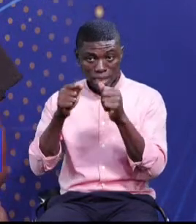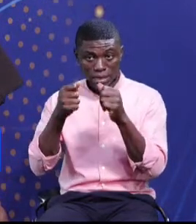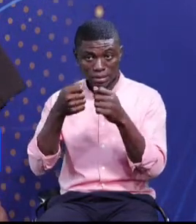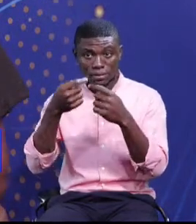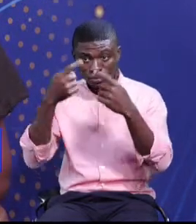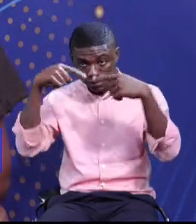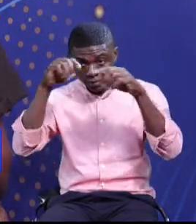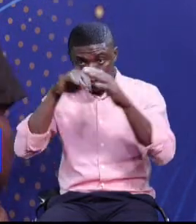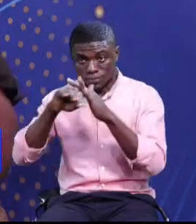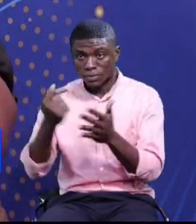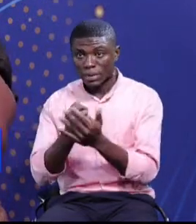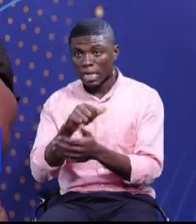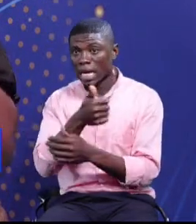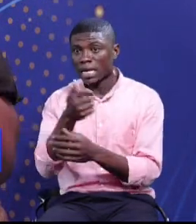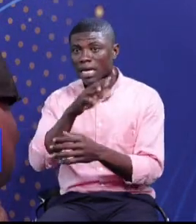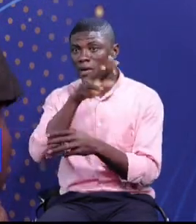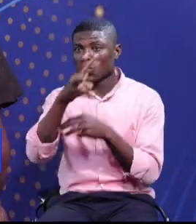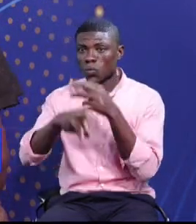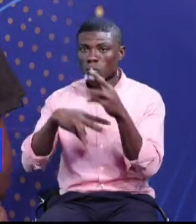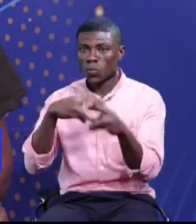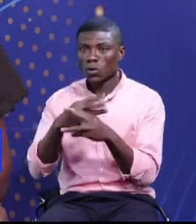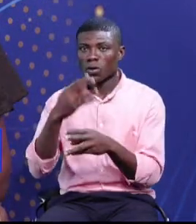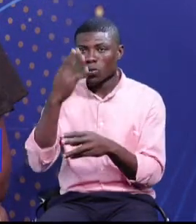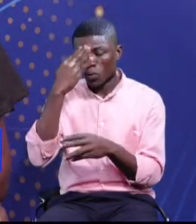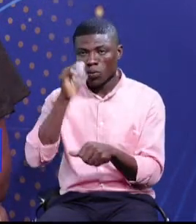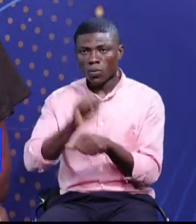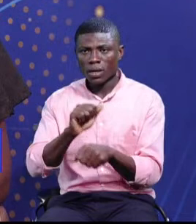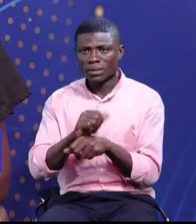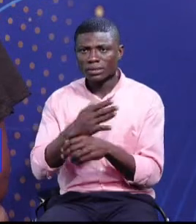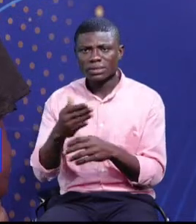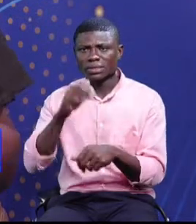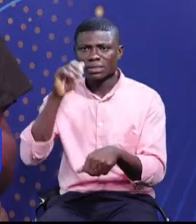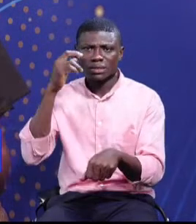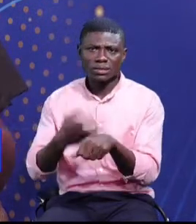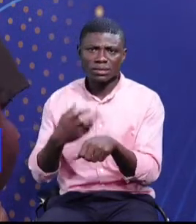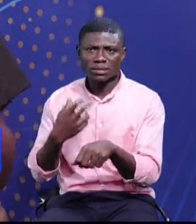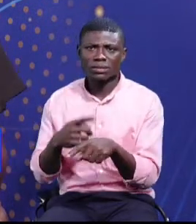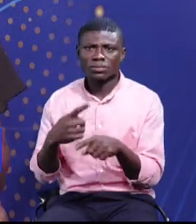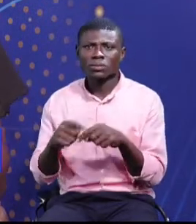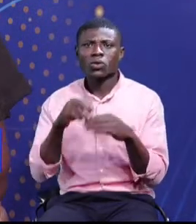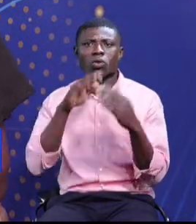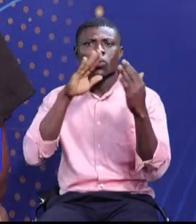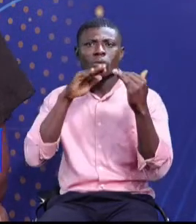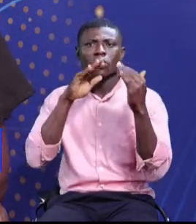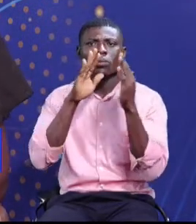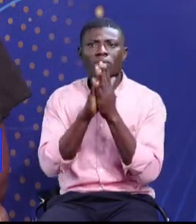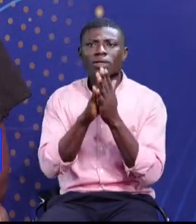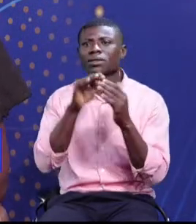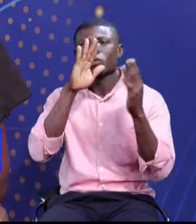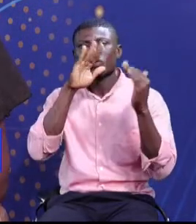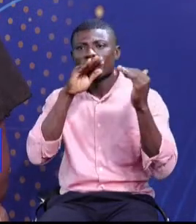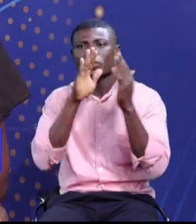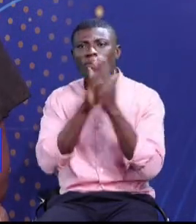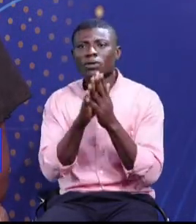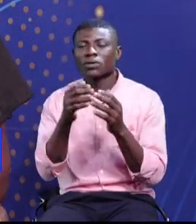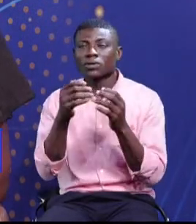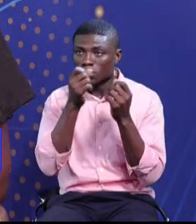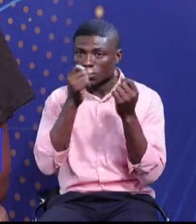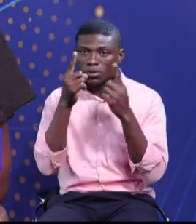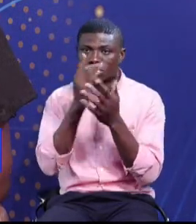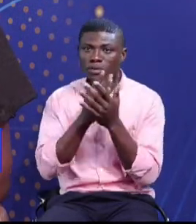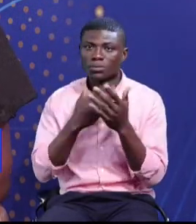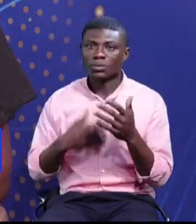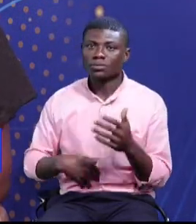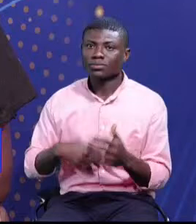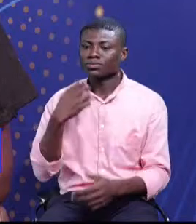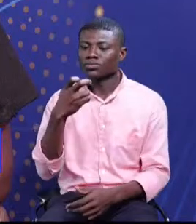world, because you're literally walking through things blindly with a hope and a prayer that, when you wake up, somebody is not